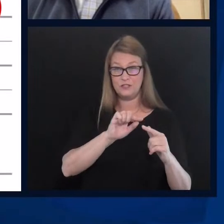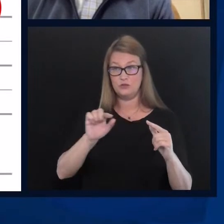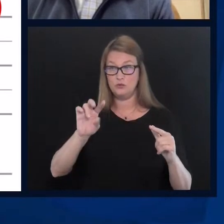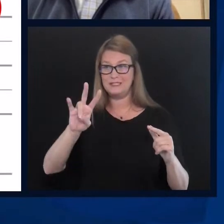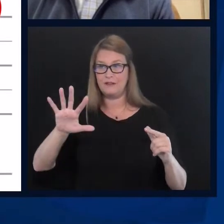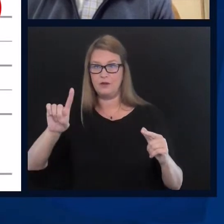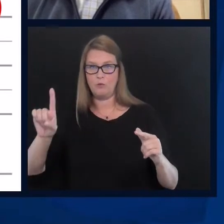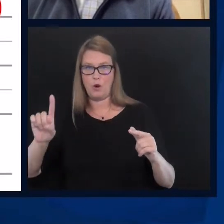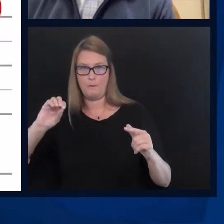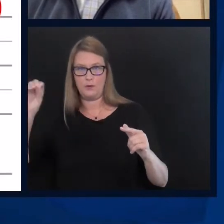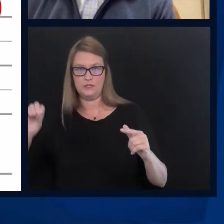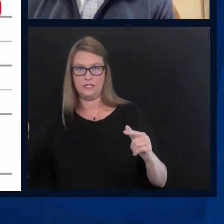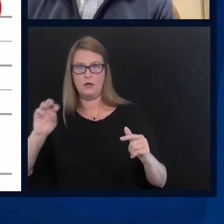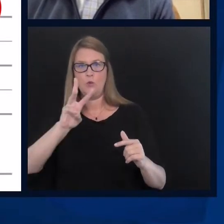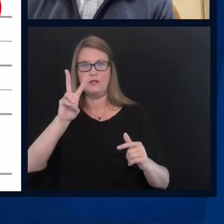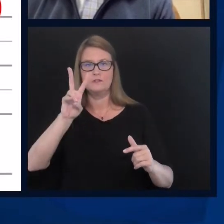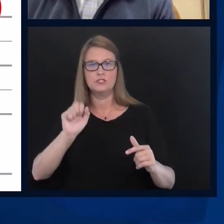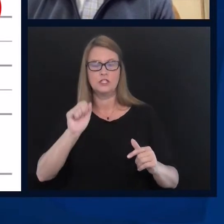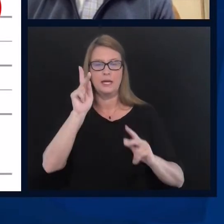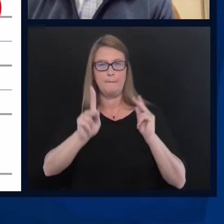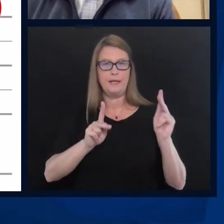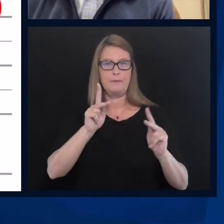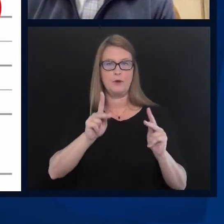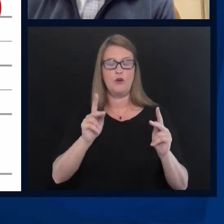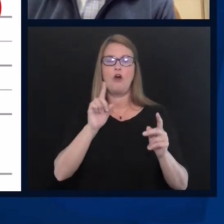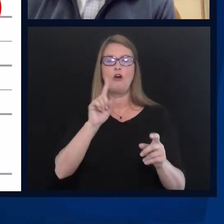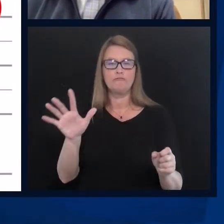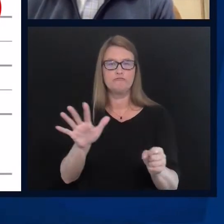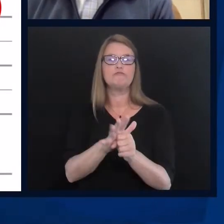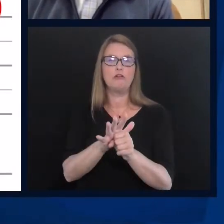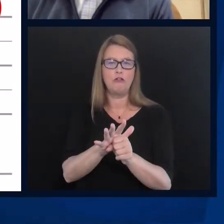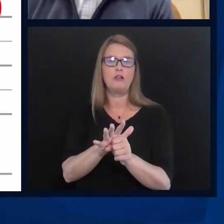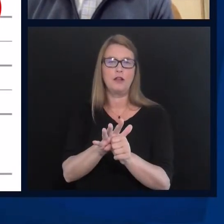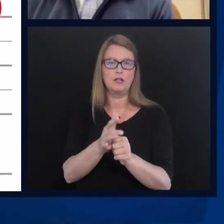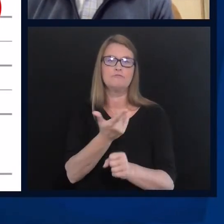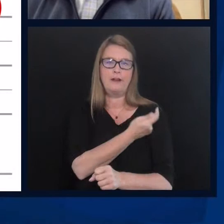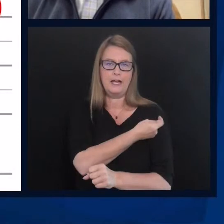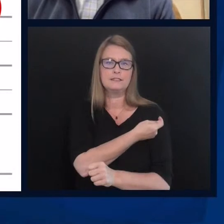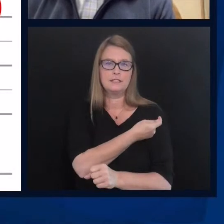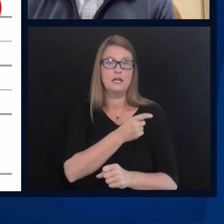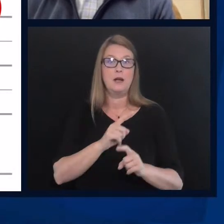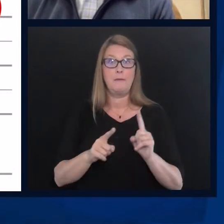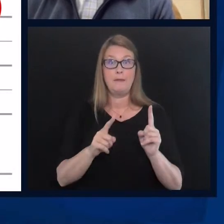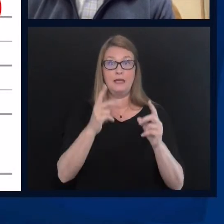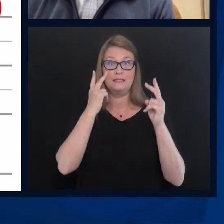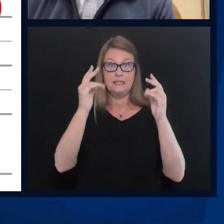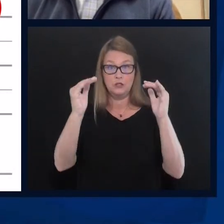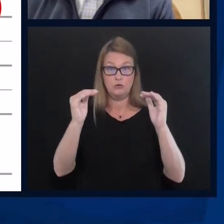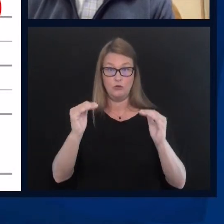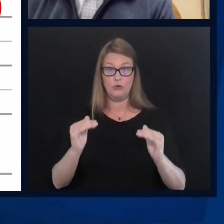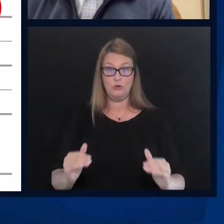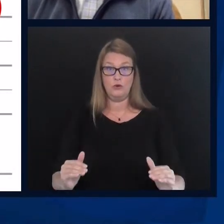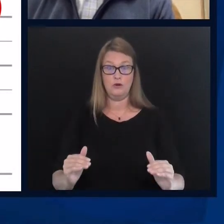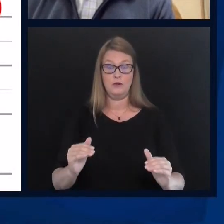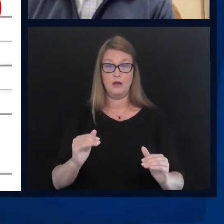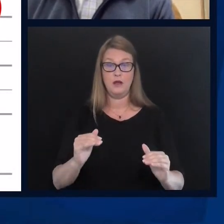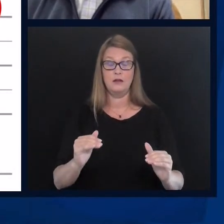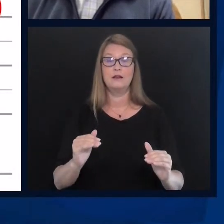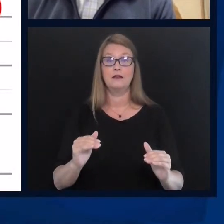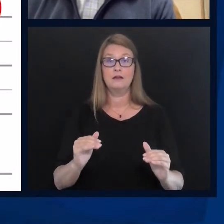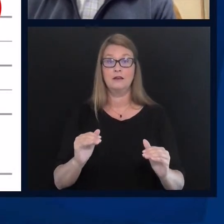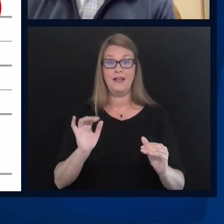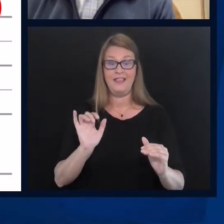71% of West Virginians over age 50 are fully vaccinated. However, if you drop down to that number below